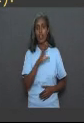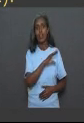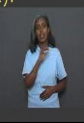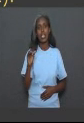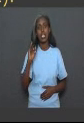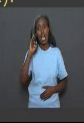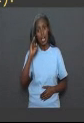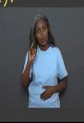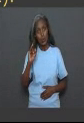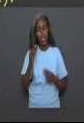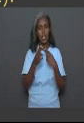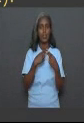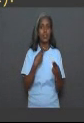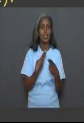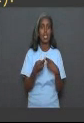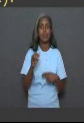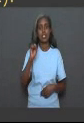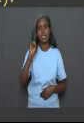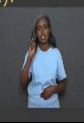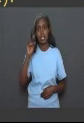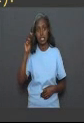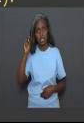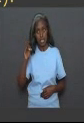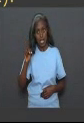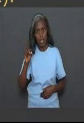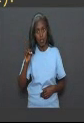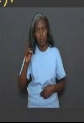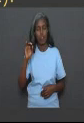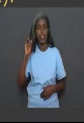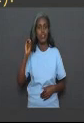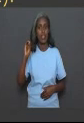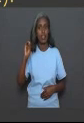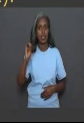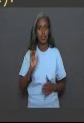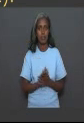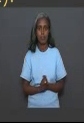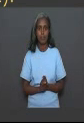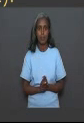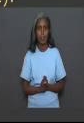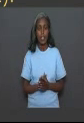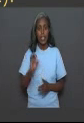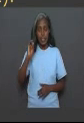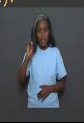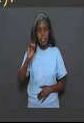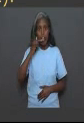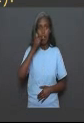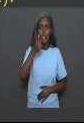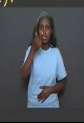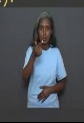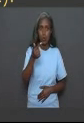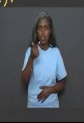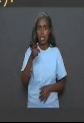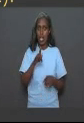and iota times the sine of theta, theta is